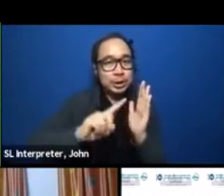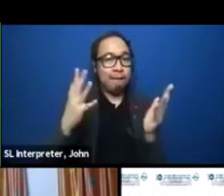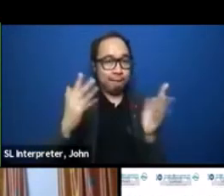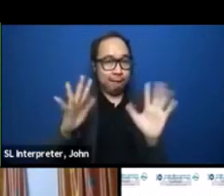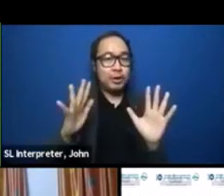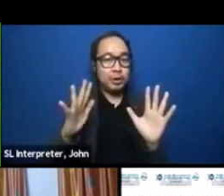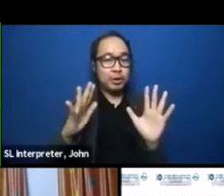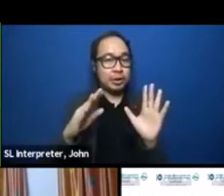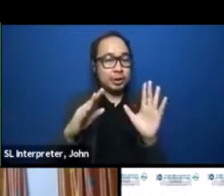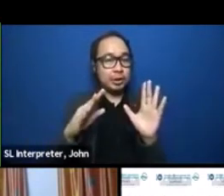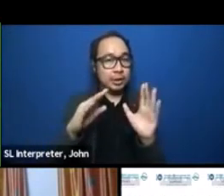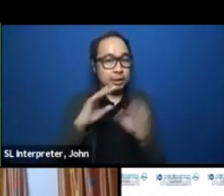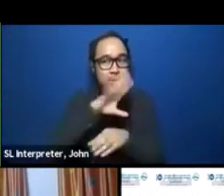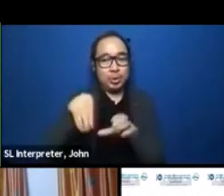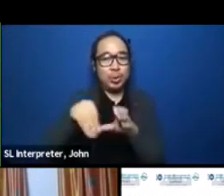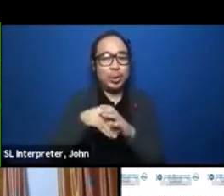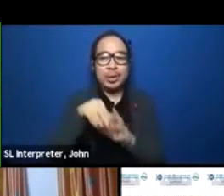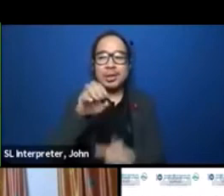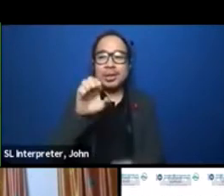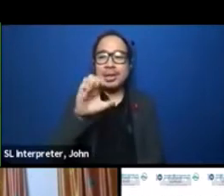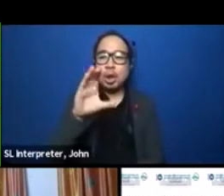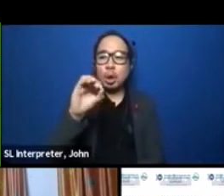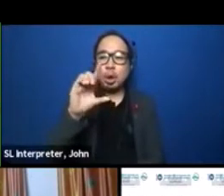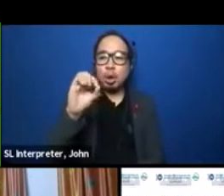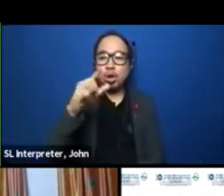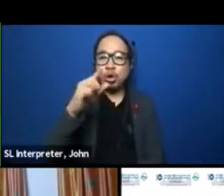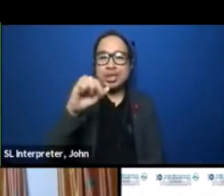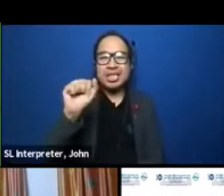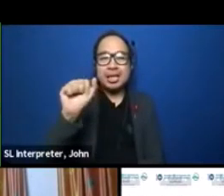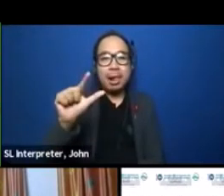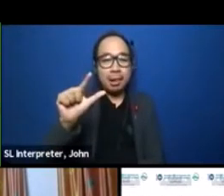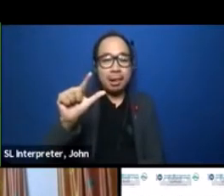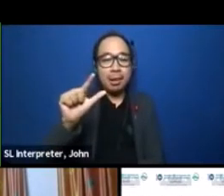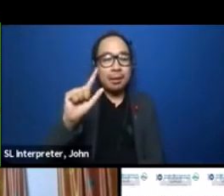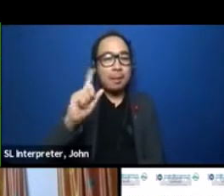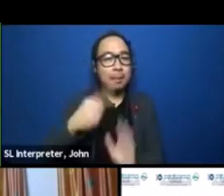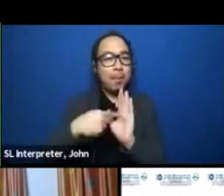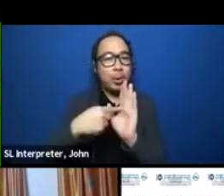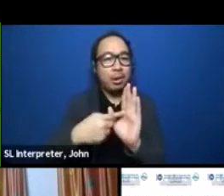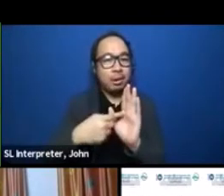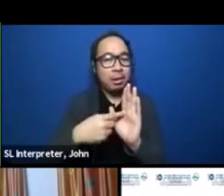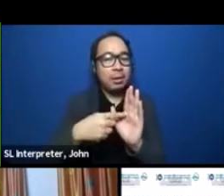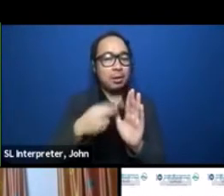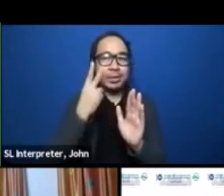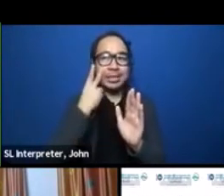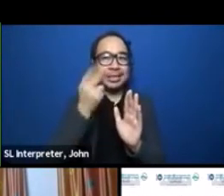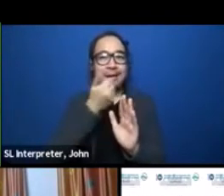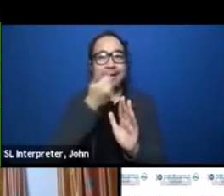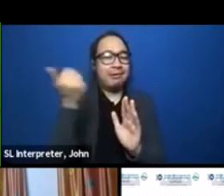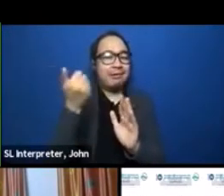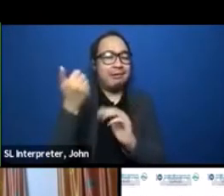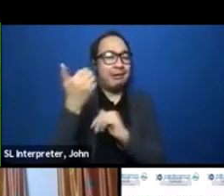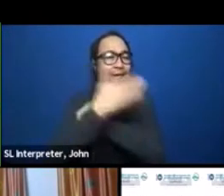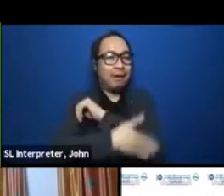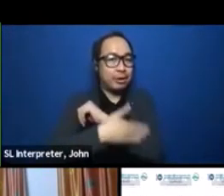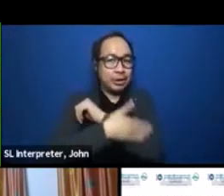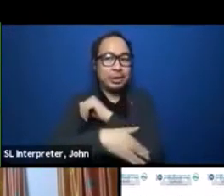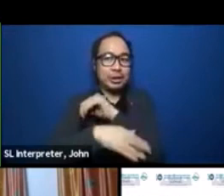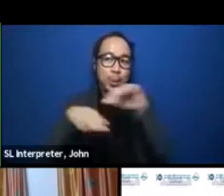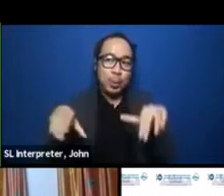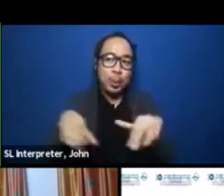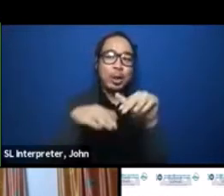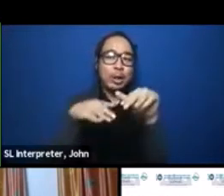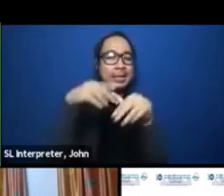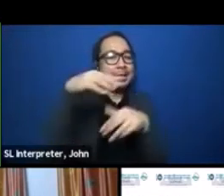account ecological model, and we have seen that many of the organization who works with the community,